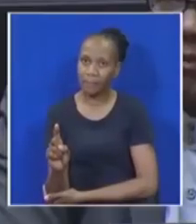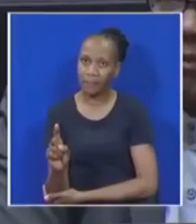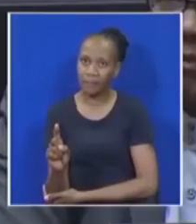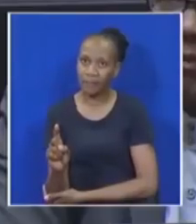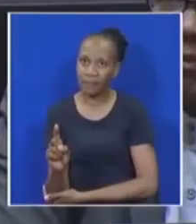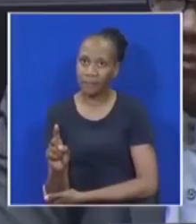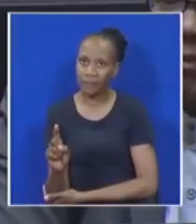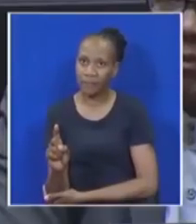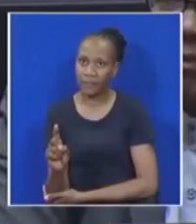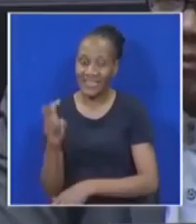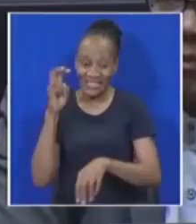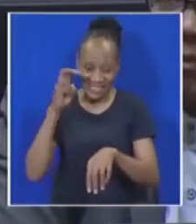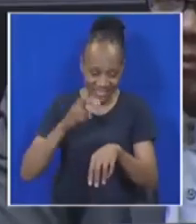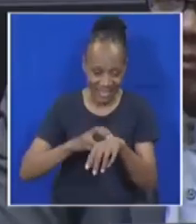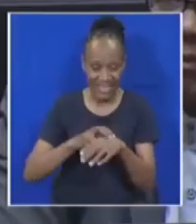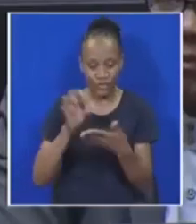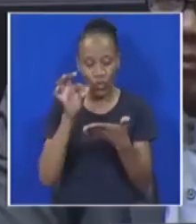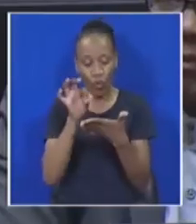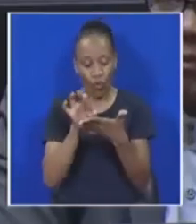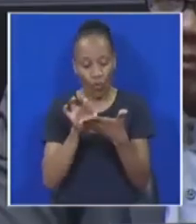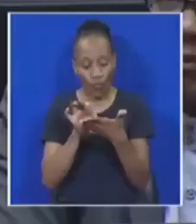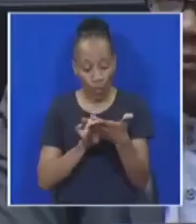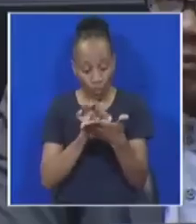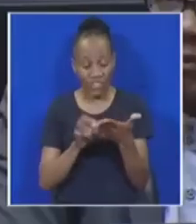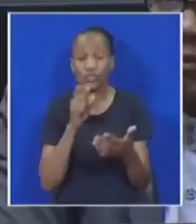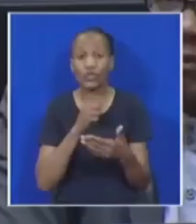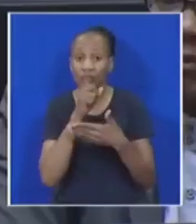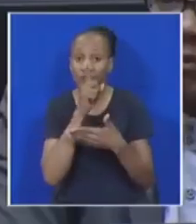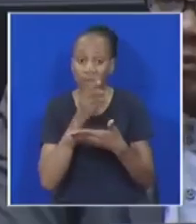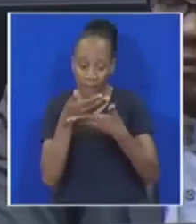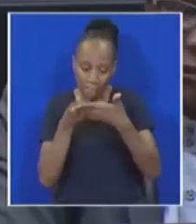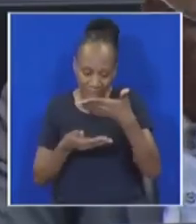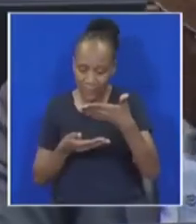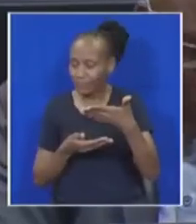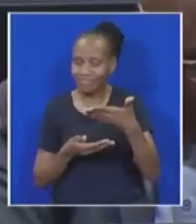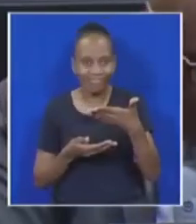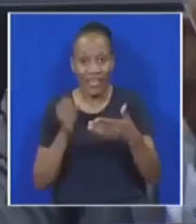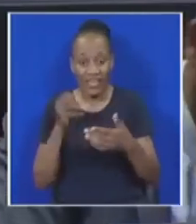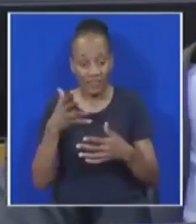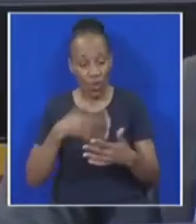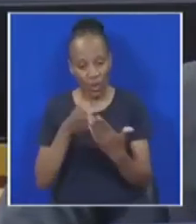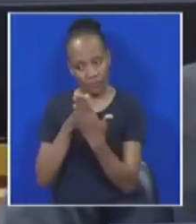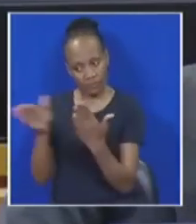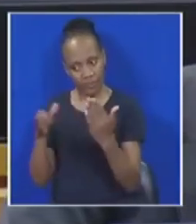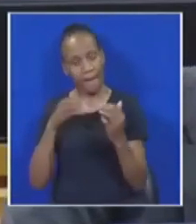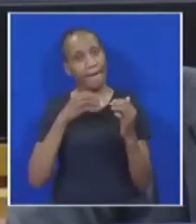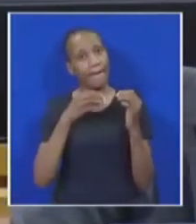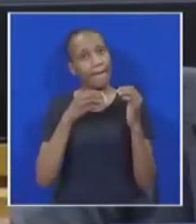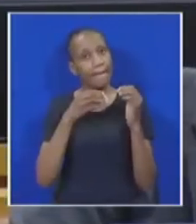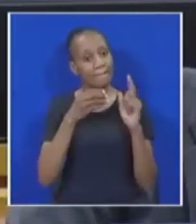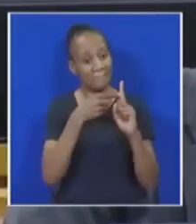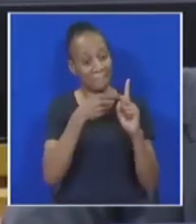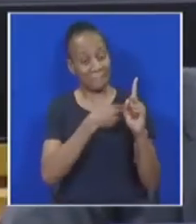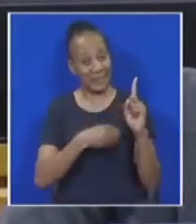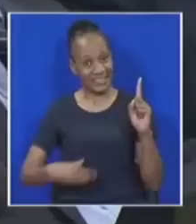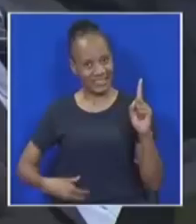constitutional requirement for voting by secret ballot in respect of a motion of no confidence in the president. We